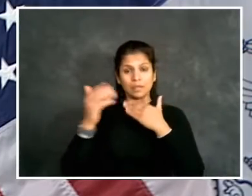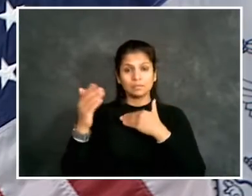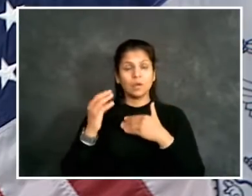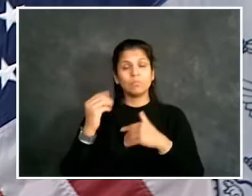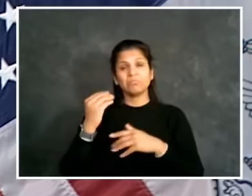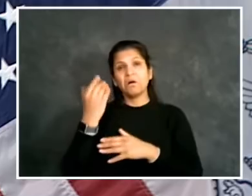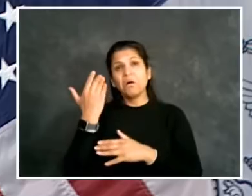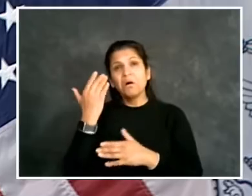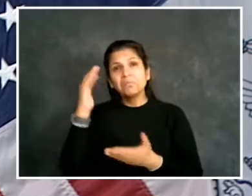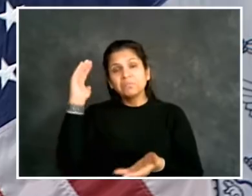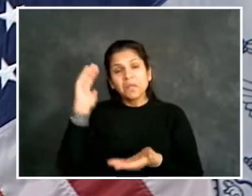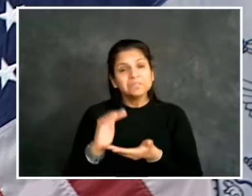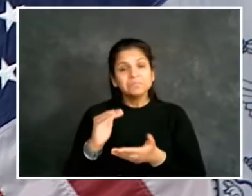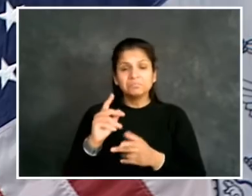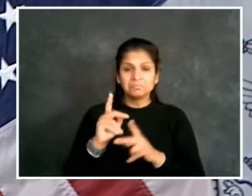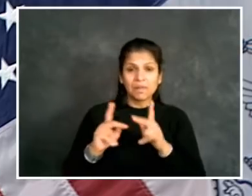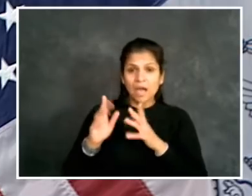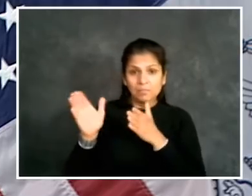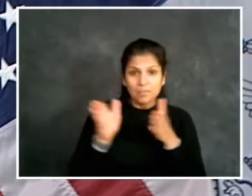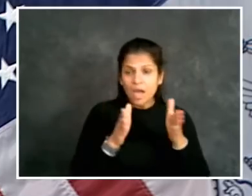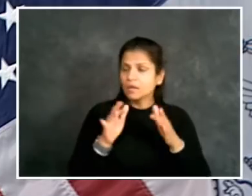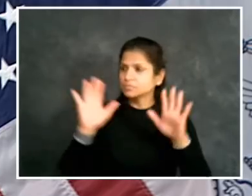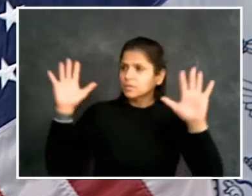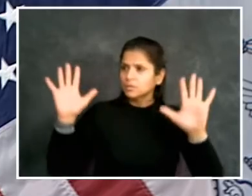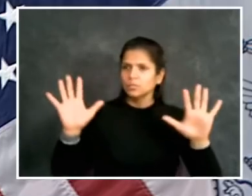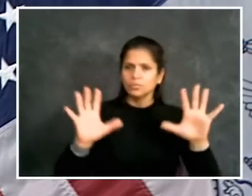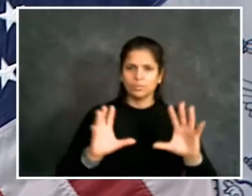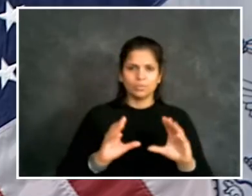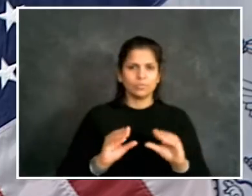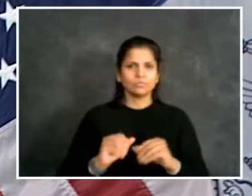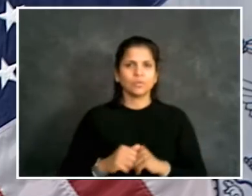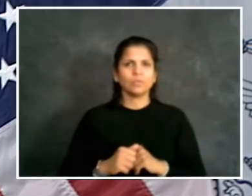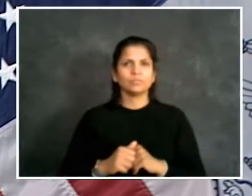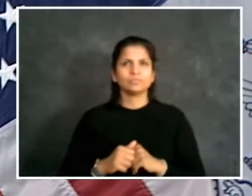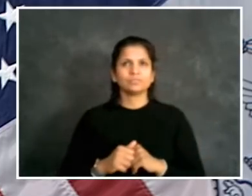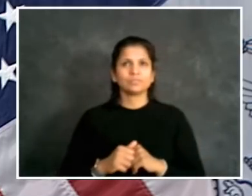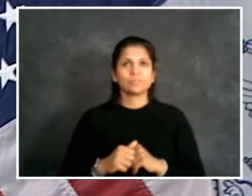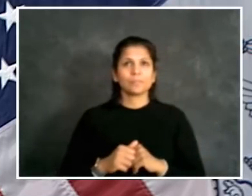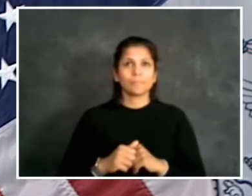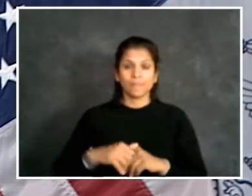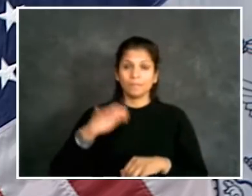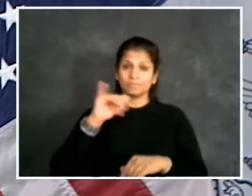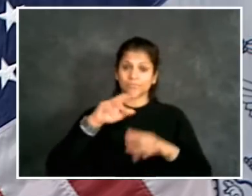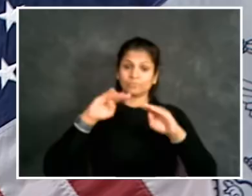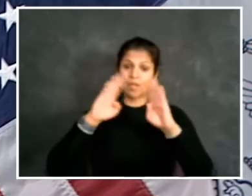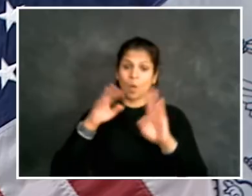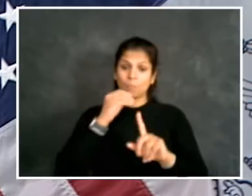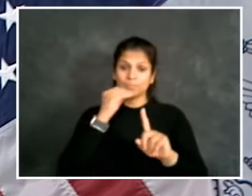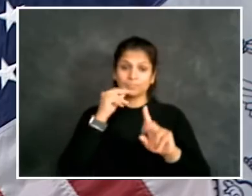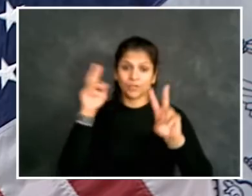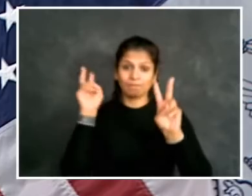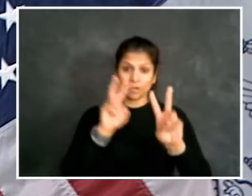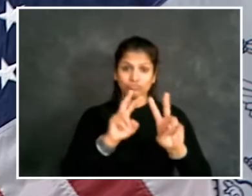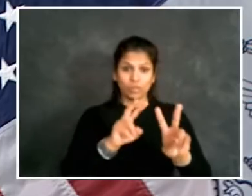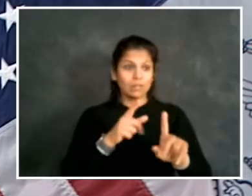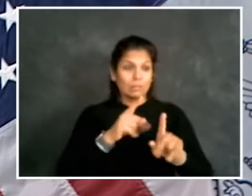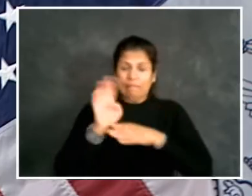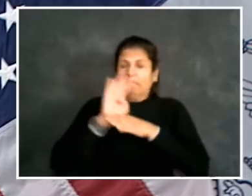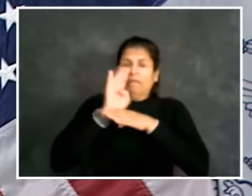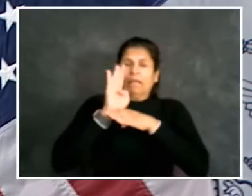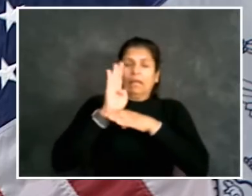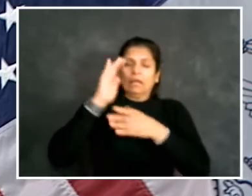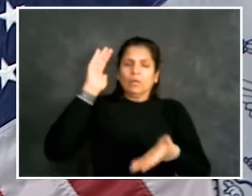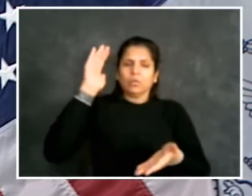make sense that we'll pull that together just to increase the amount of information and support. Gloria from New York One is up next.